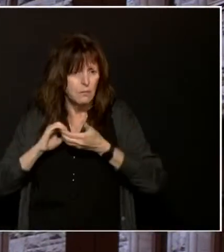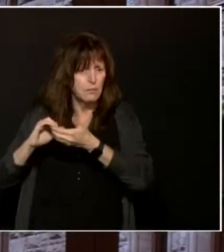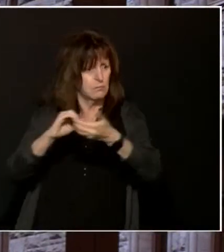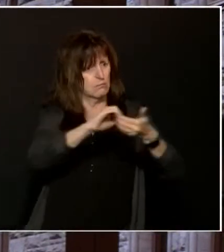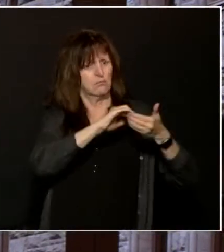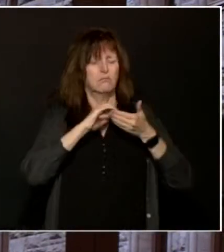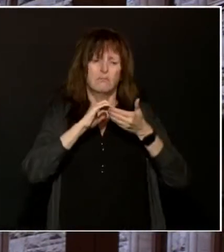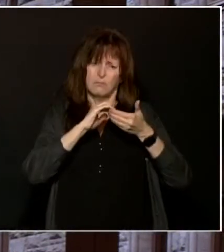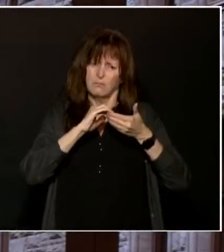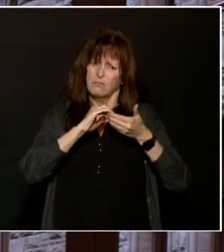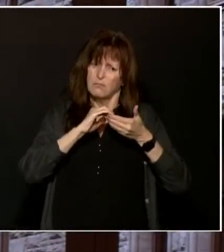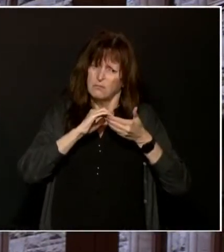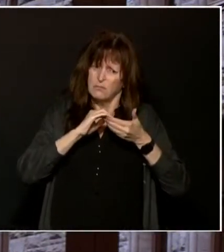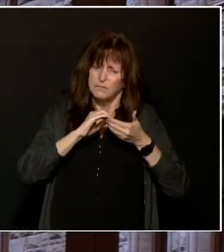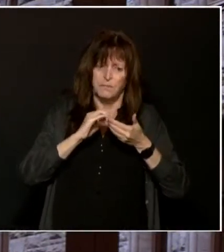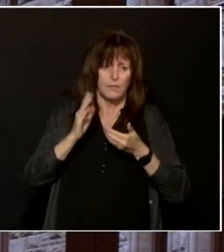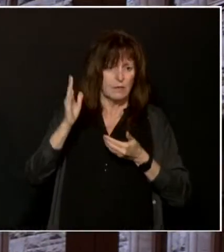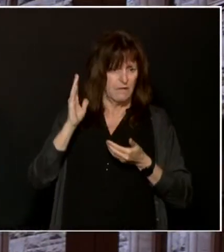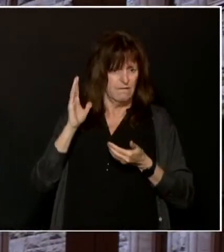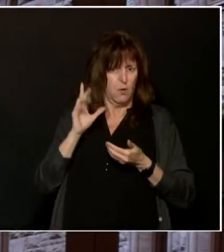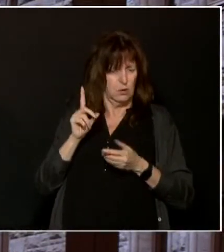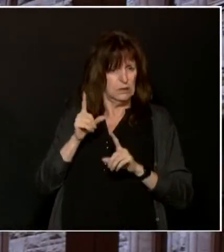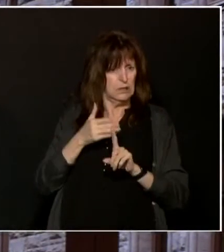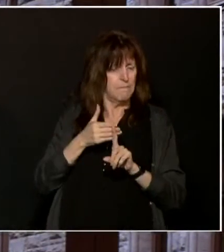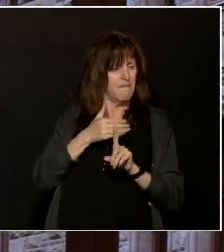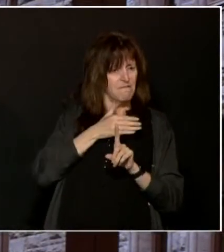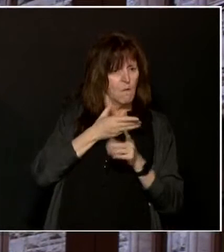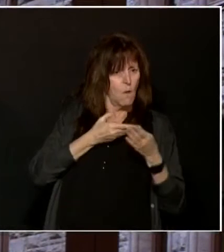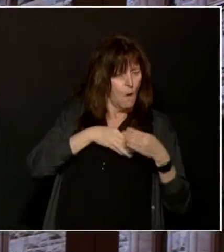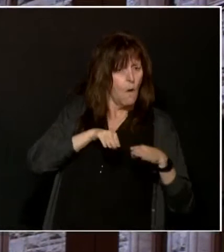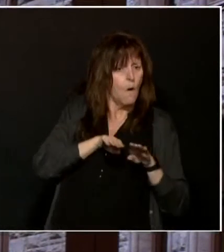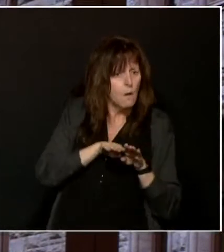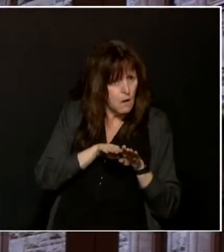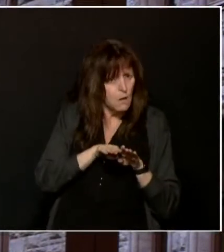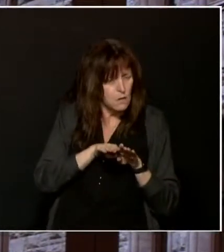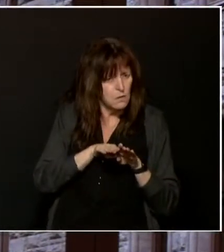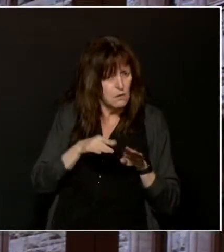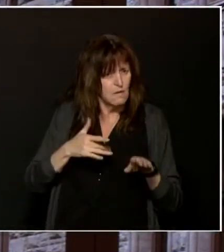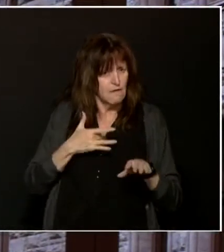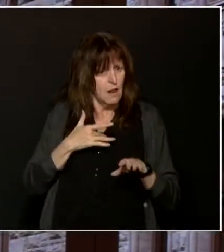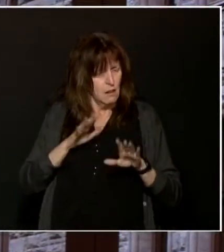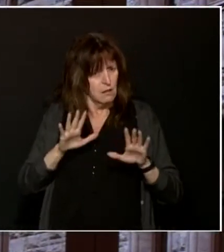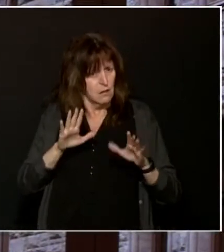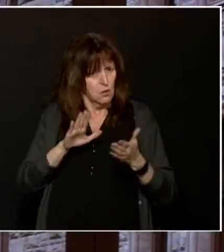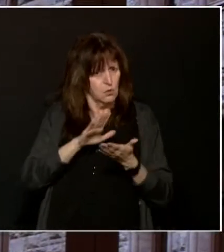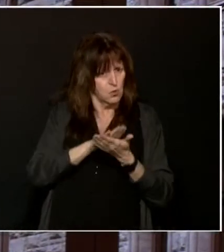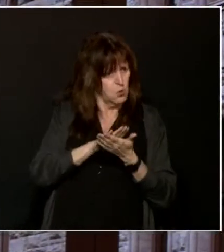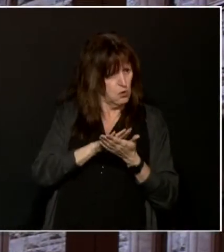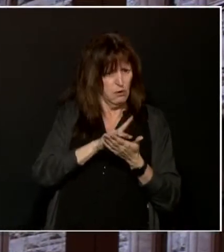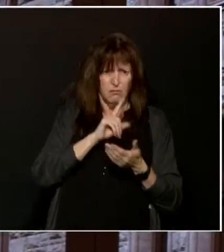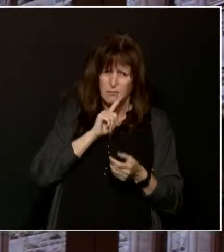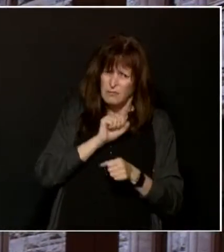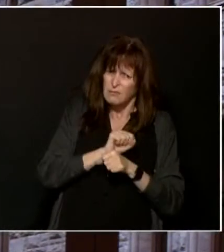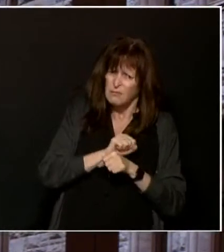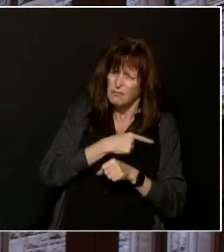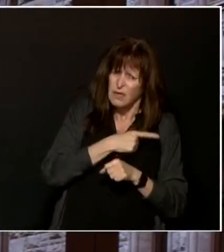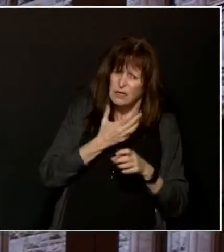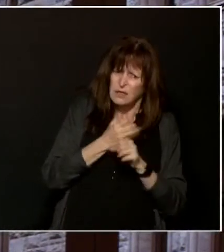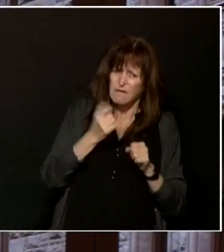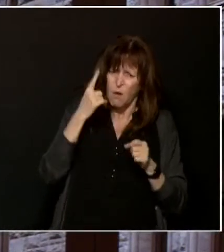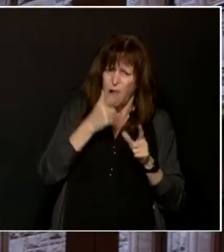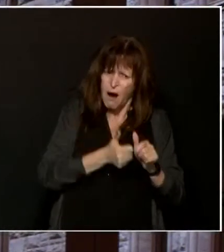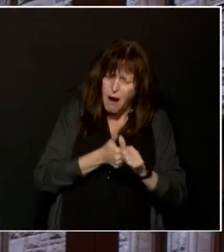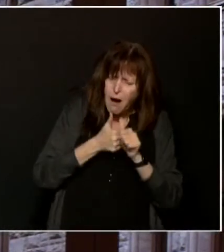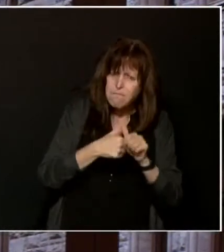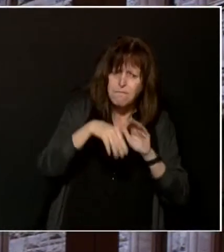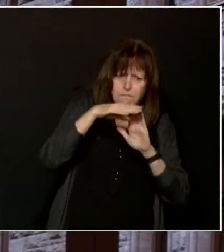before we closed, that maintained that the schools were safe. And all the measures that were in there, our cohorting, our masking, our